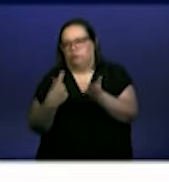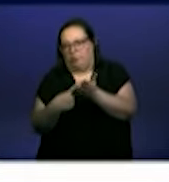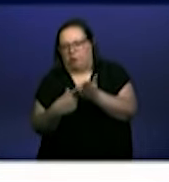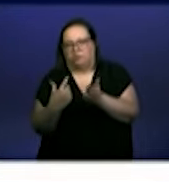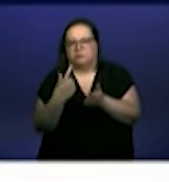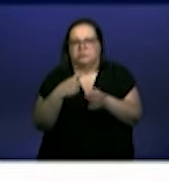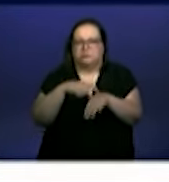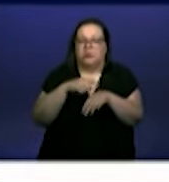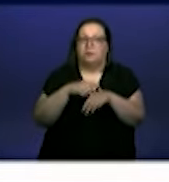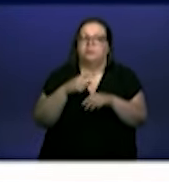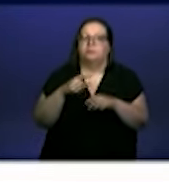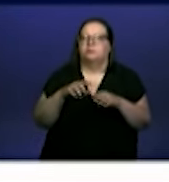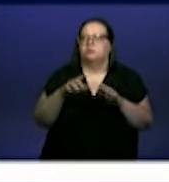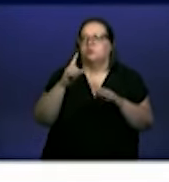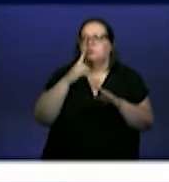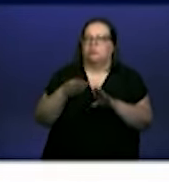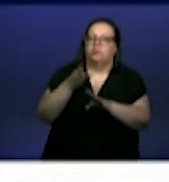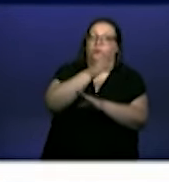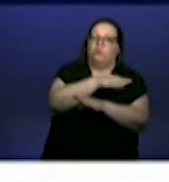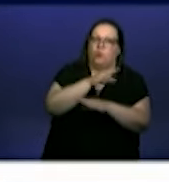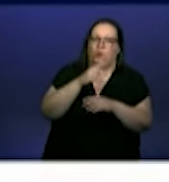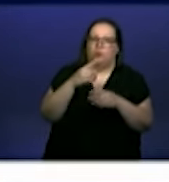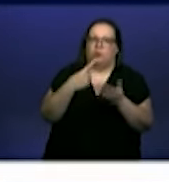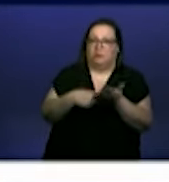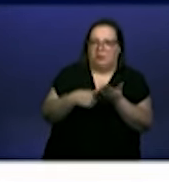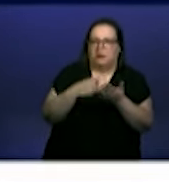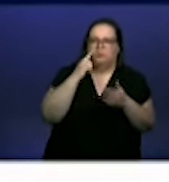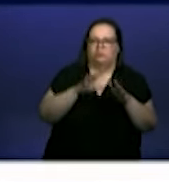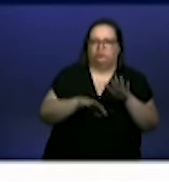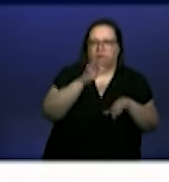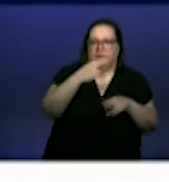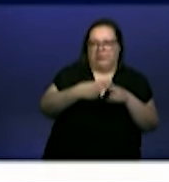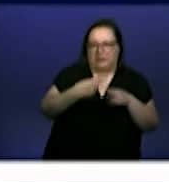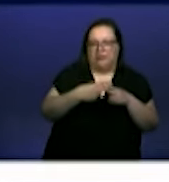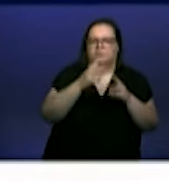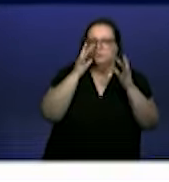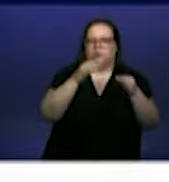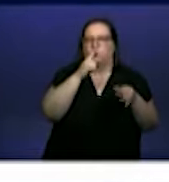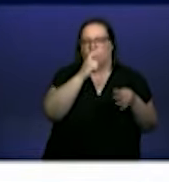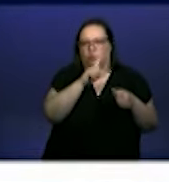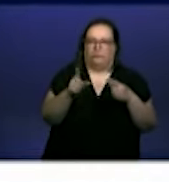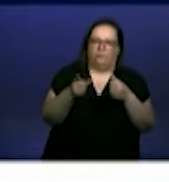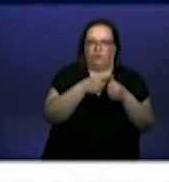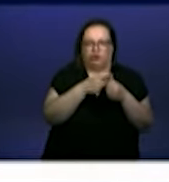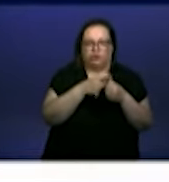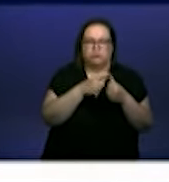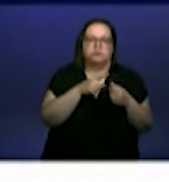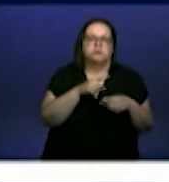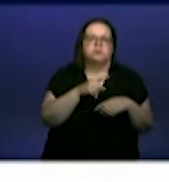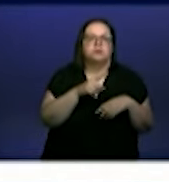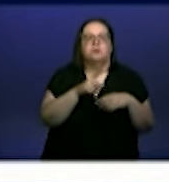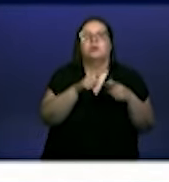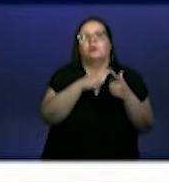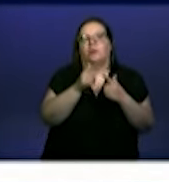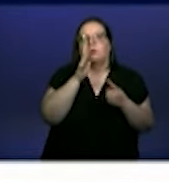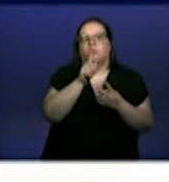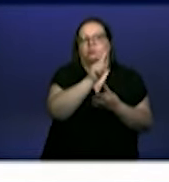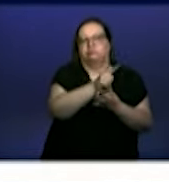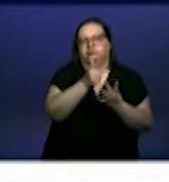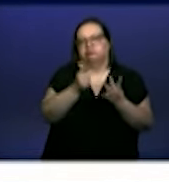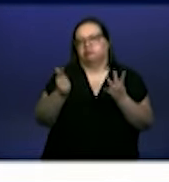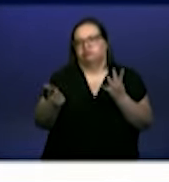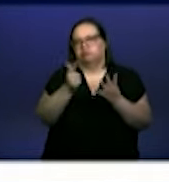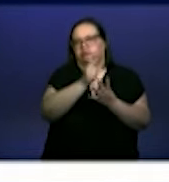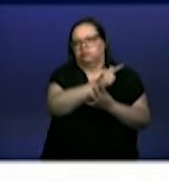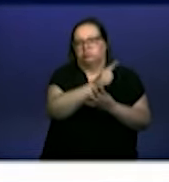determining that Mr. Trent Staggs will get the initial response to the first question. We will then alternate turns on the remaining